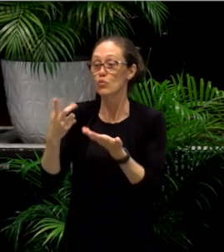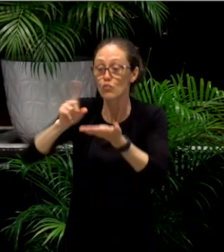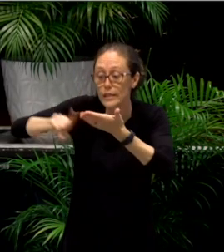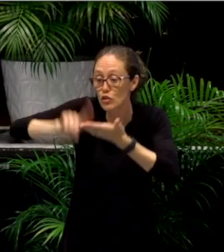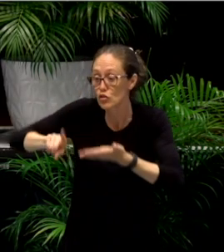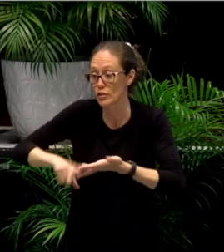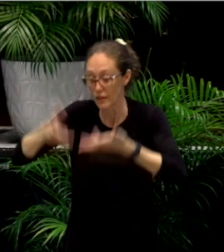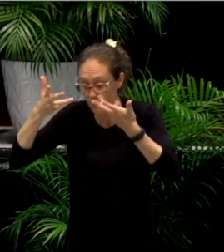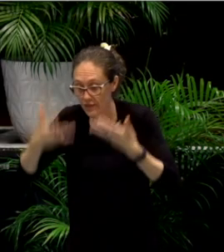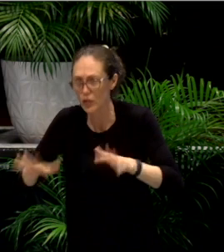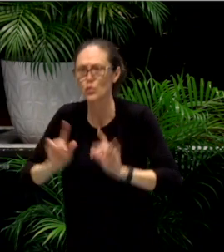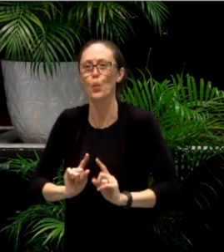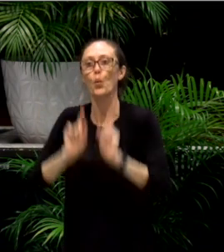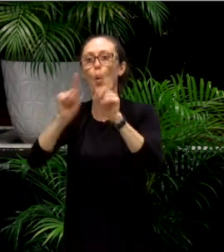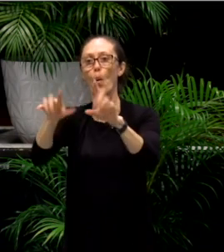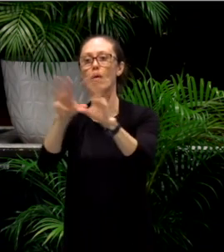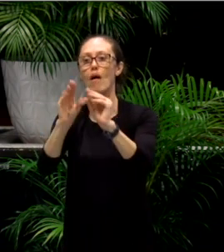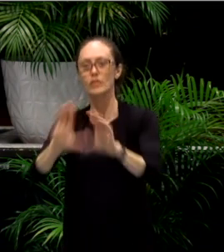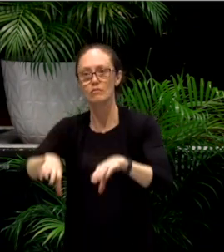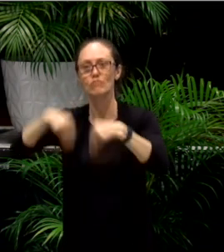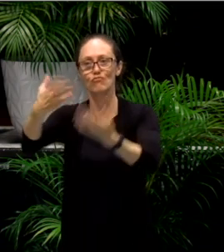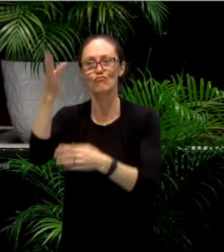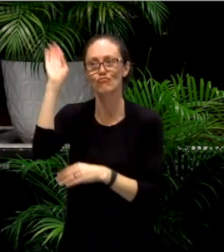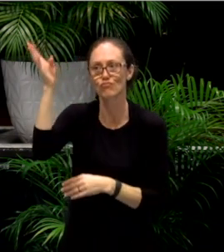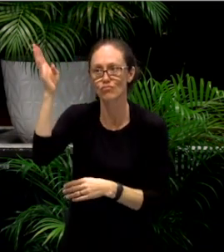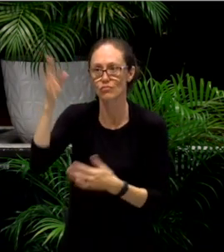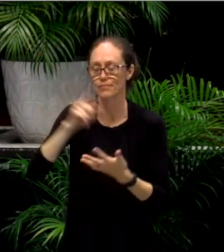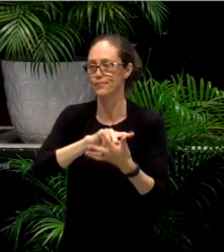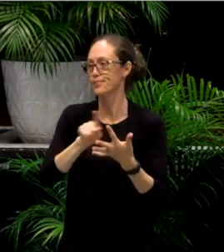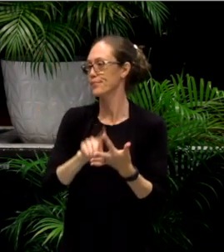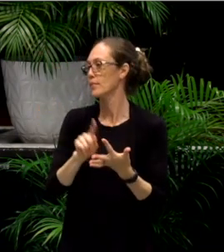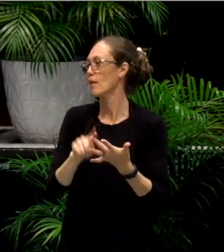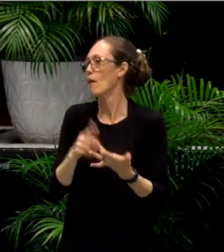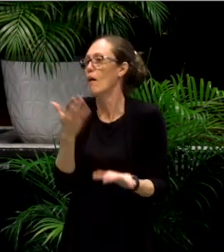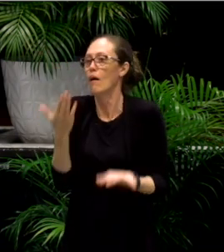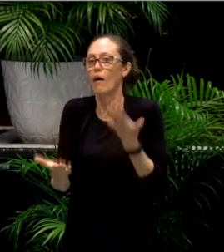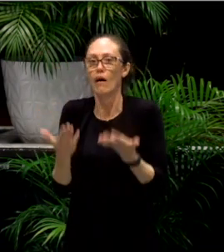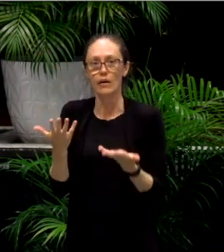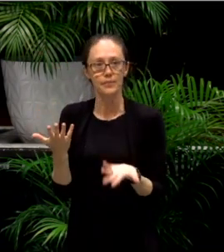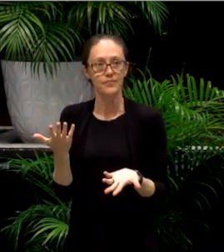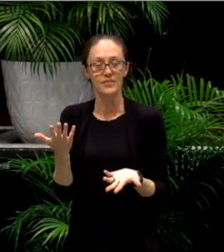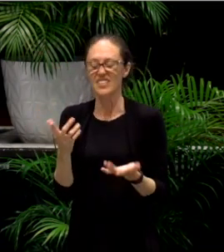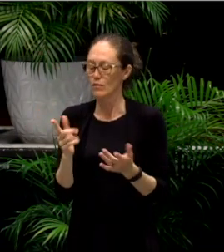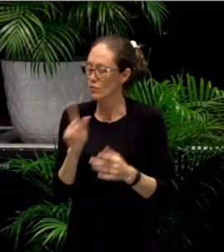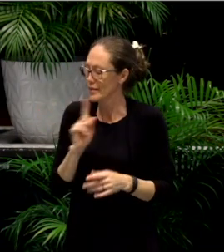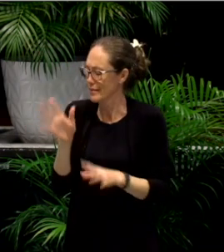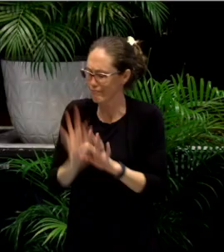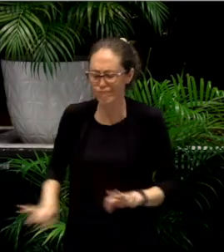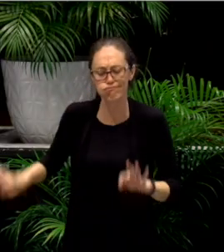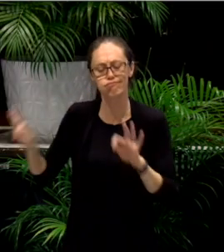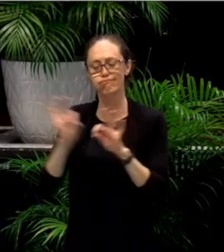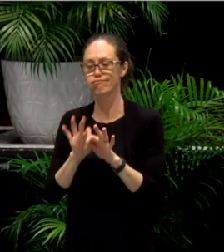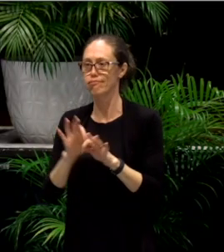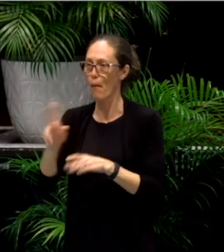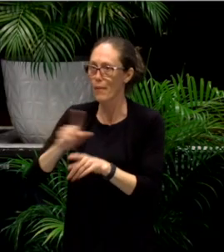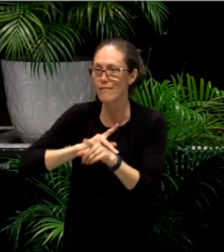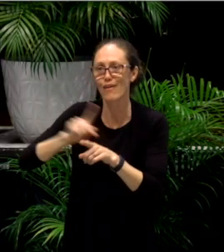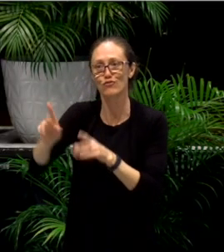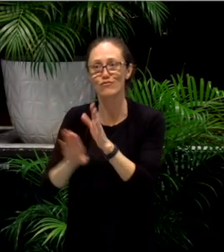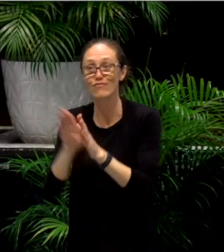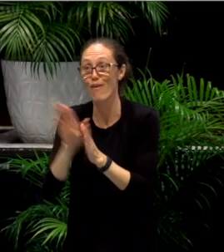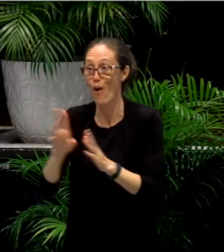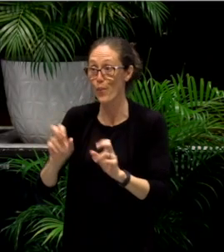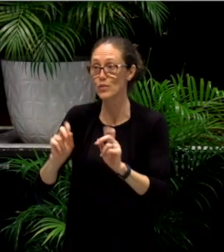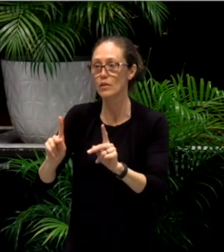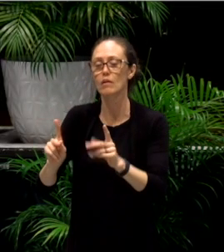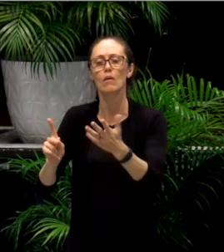research presentation at a conference. You know, maybe if it's a significant professional development opportunity, we